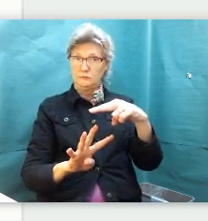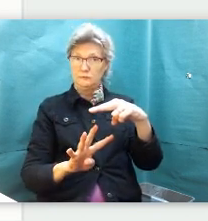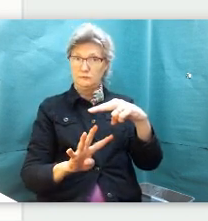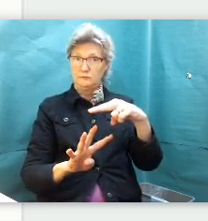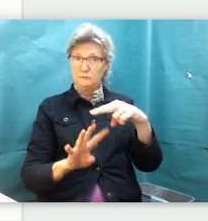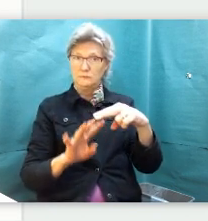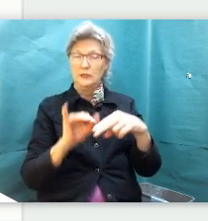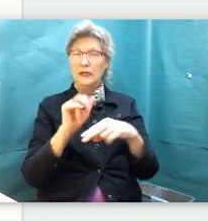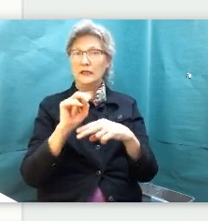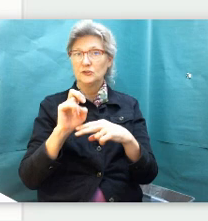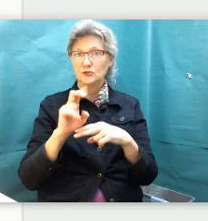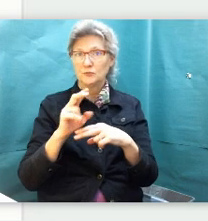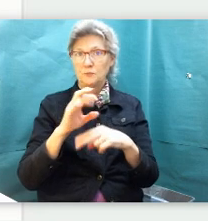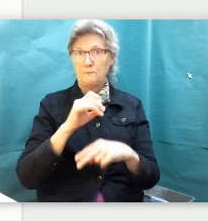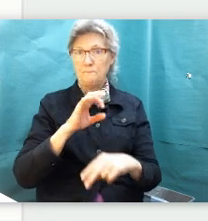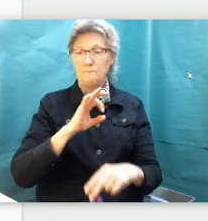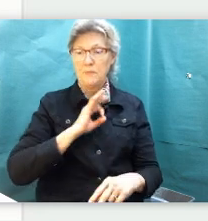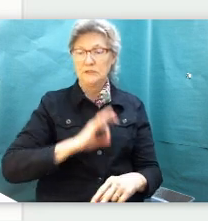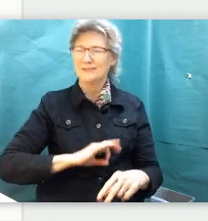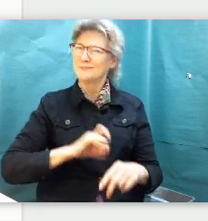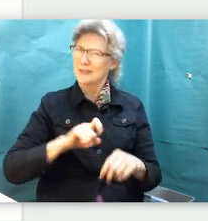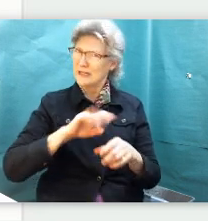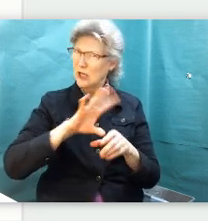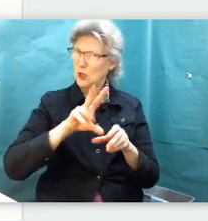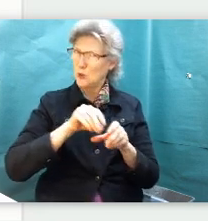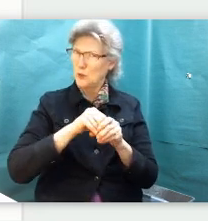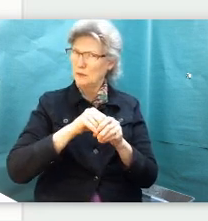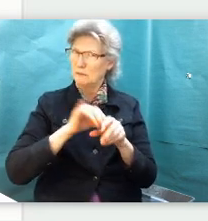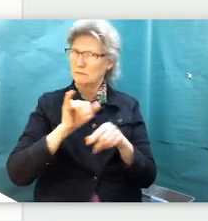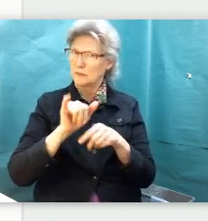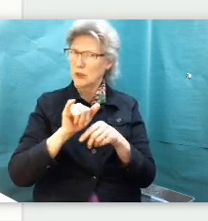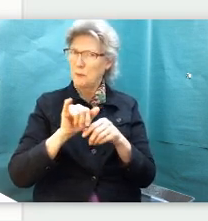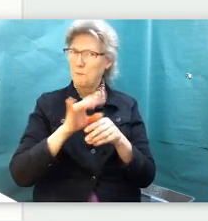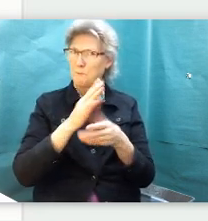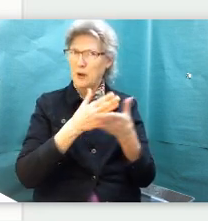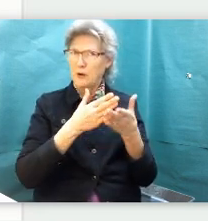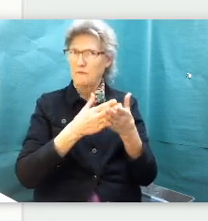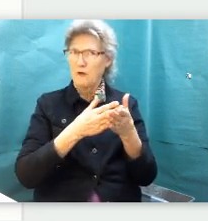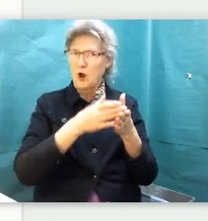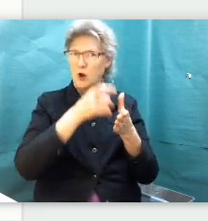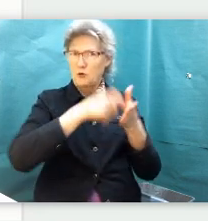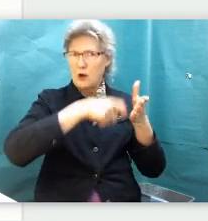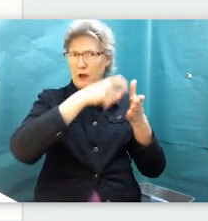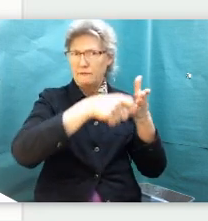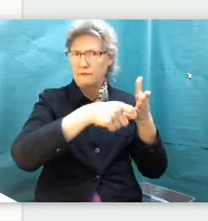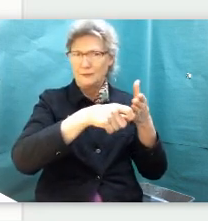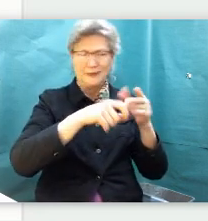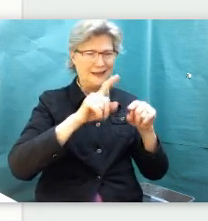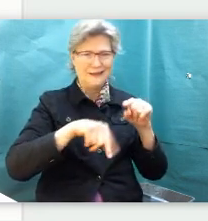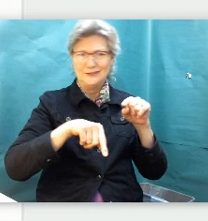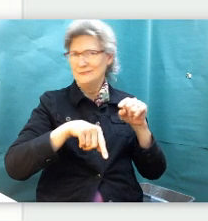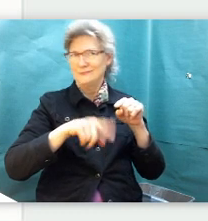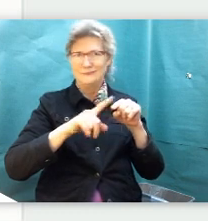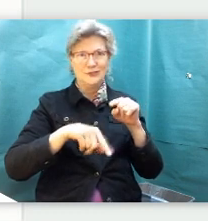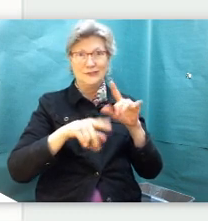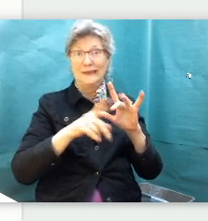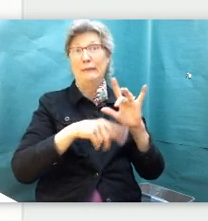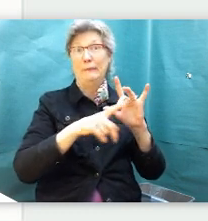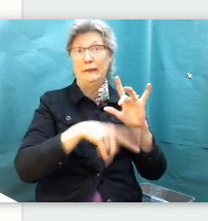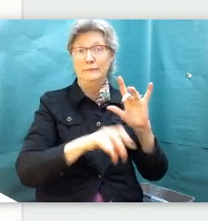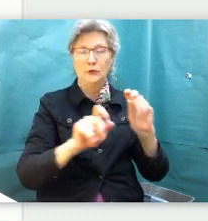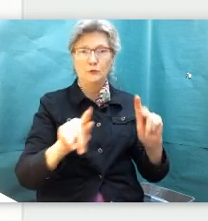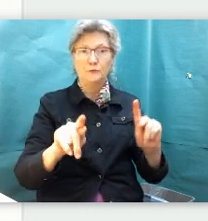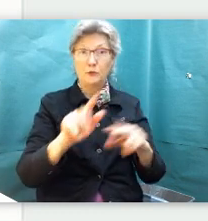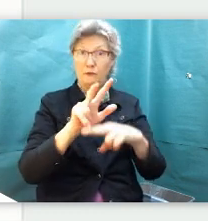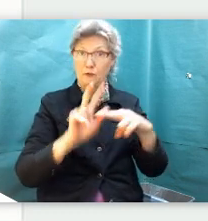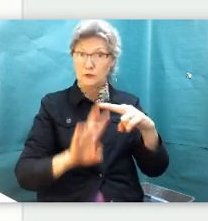of an inch buttons, but we needed to include it because it was part of our graph. Couldn't just skip it and leave it blank. 3/4,